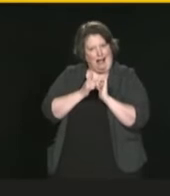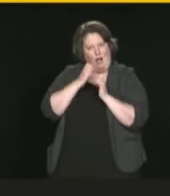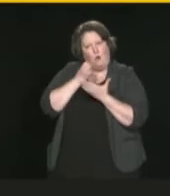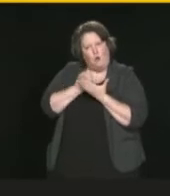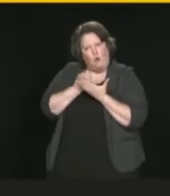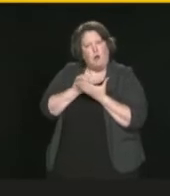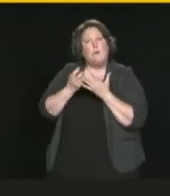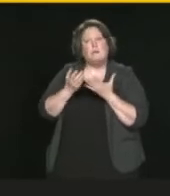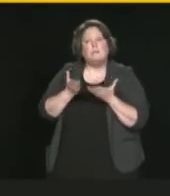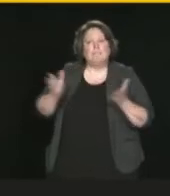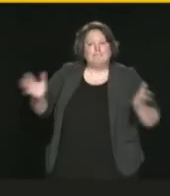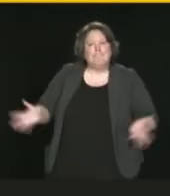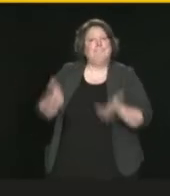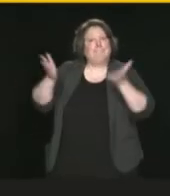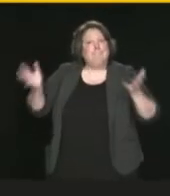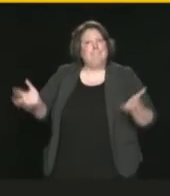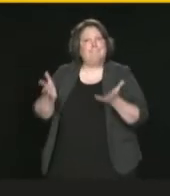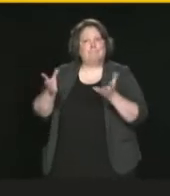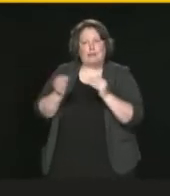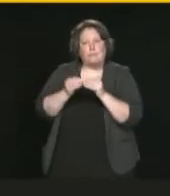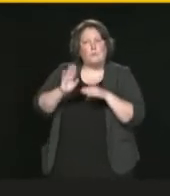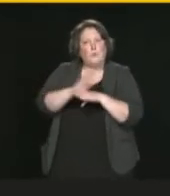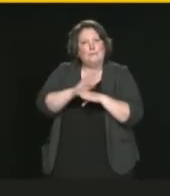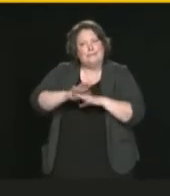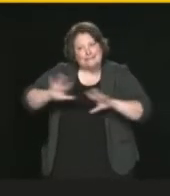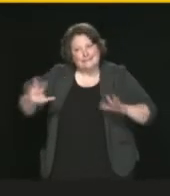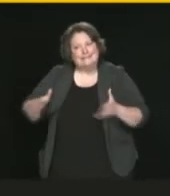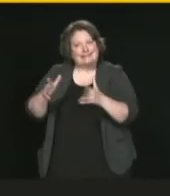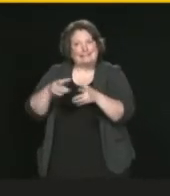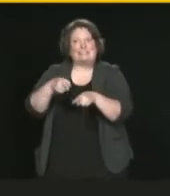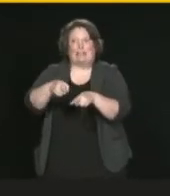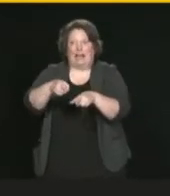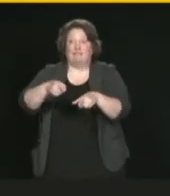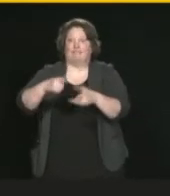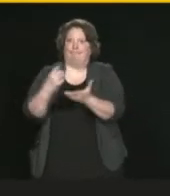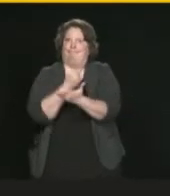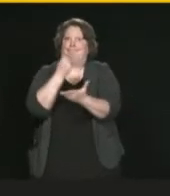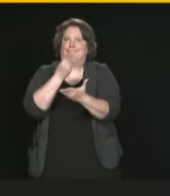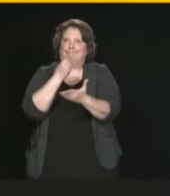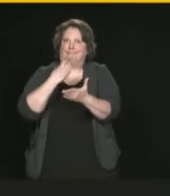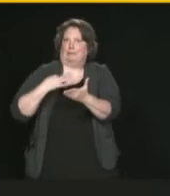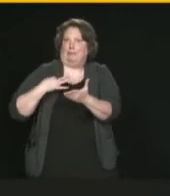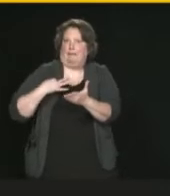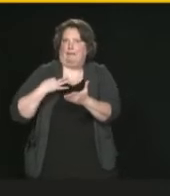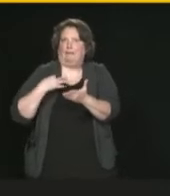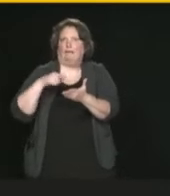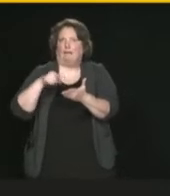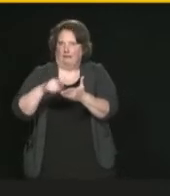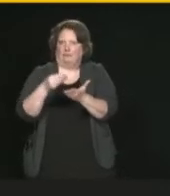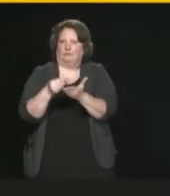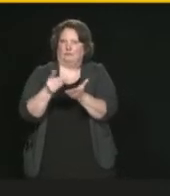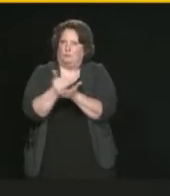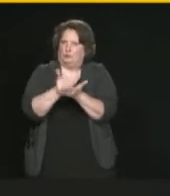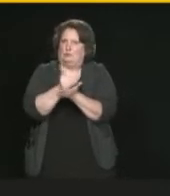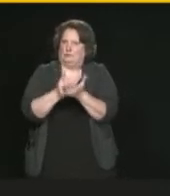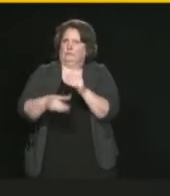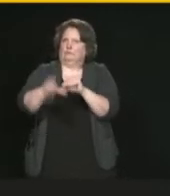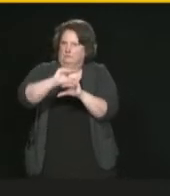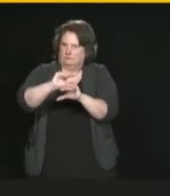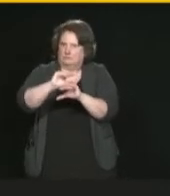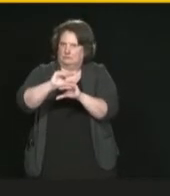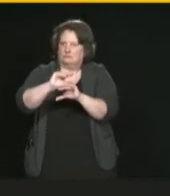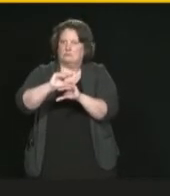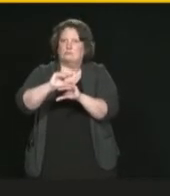businesses claiming the wage subsidy instead. But there are many people who still can't work because of COVID-19 and need direct